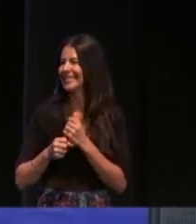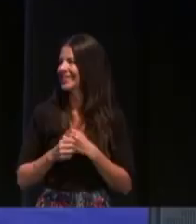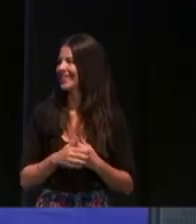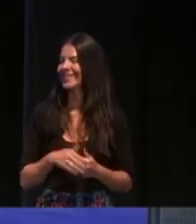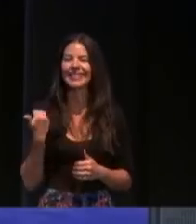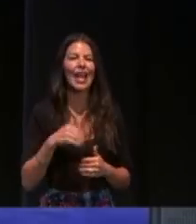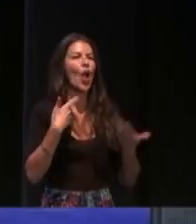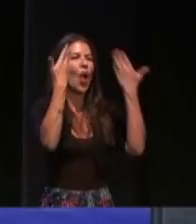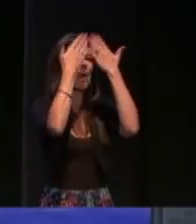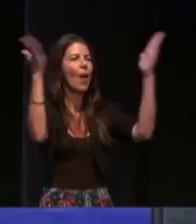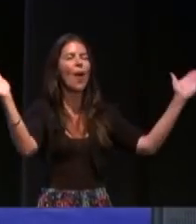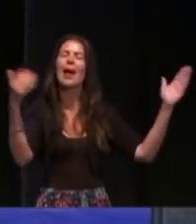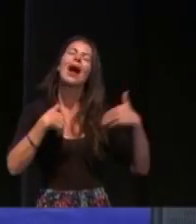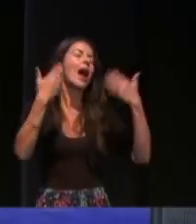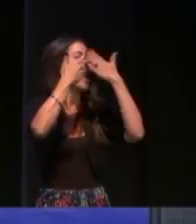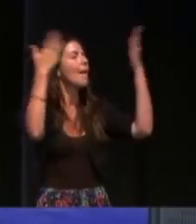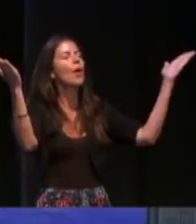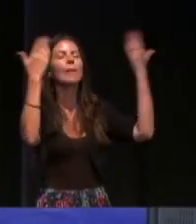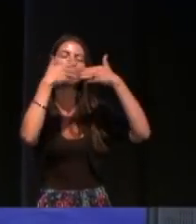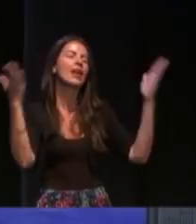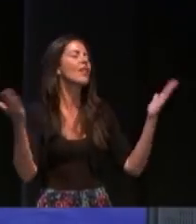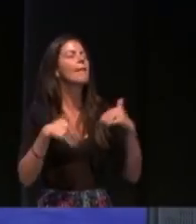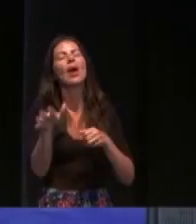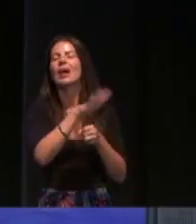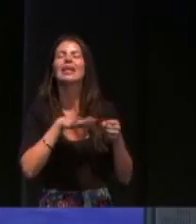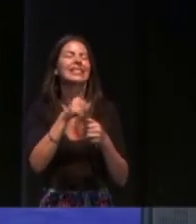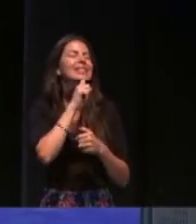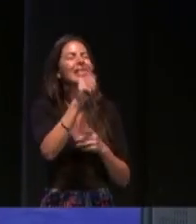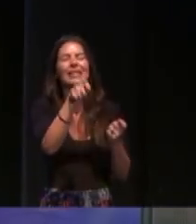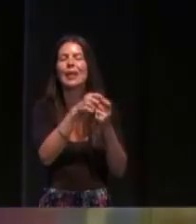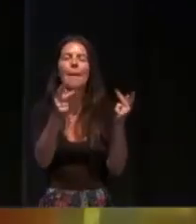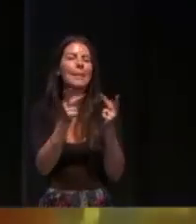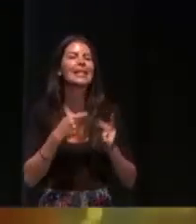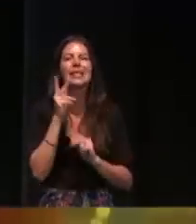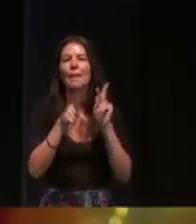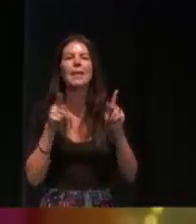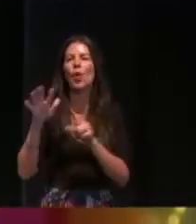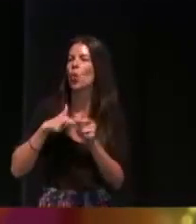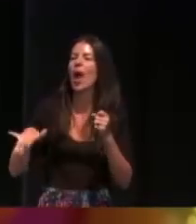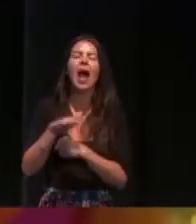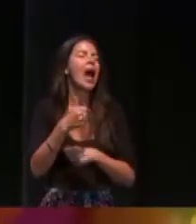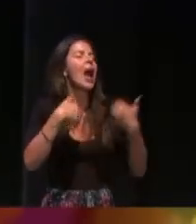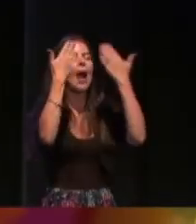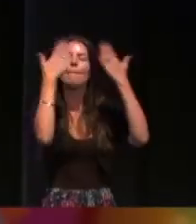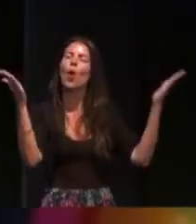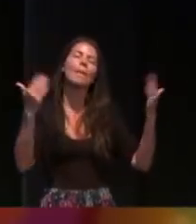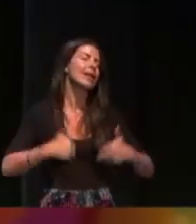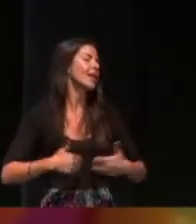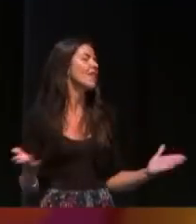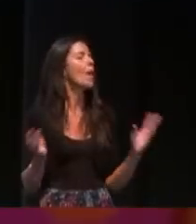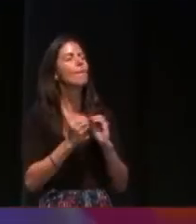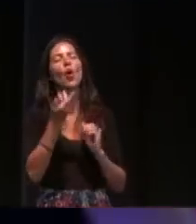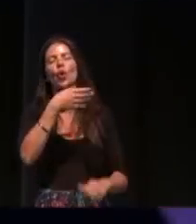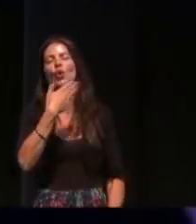Oh, I'm open and available. Say that. I'm open and available right there in Agape land. Just right where you are. Even if you got some people around you in the living room, just say, I'm open and available to more